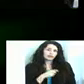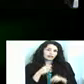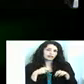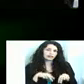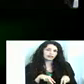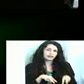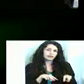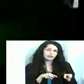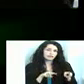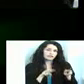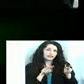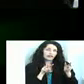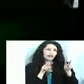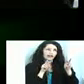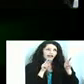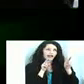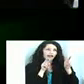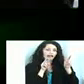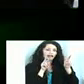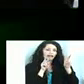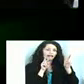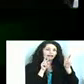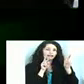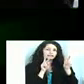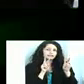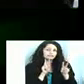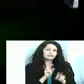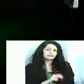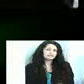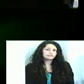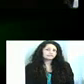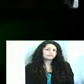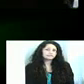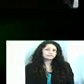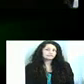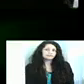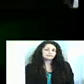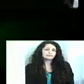We lift our eyes.